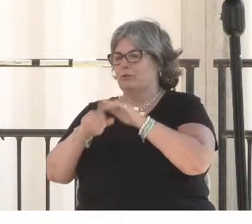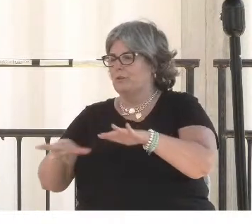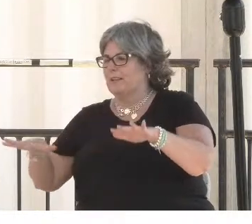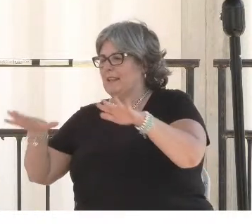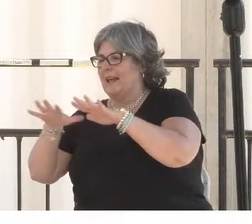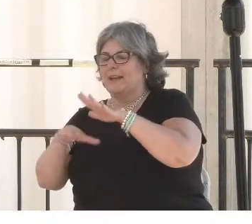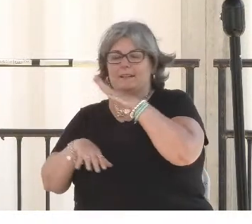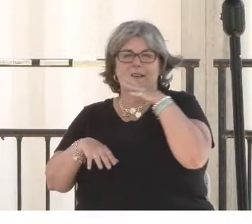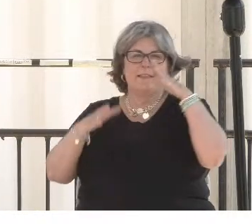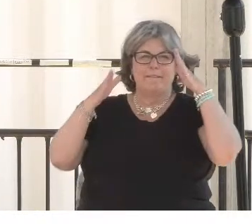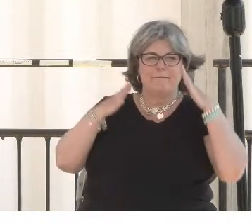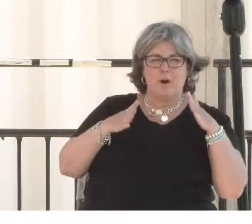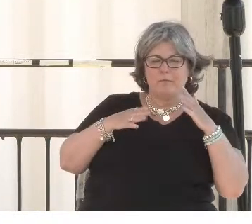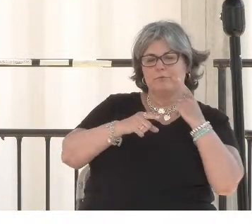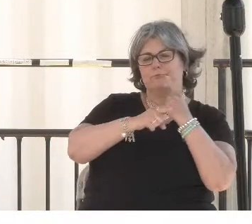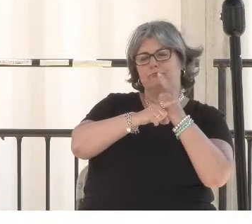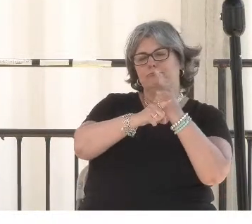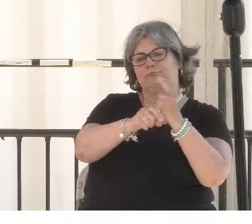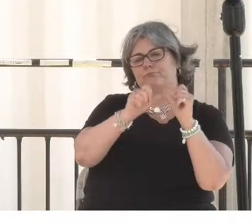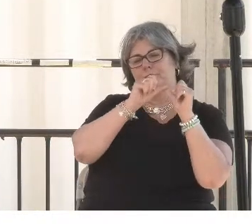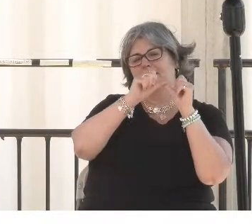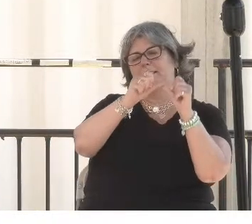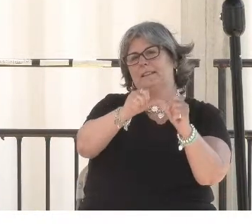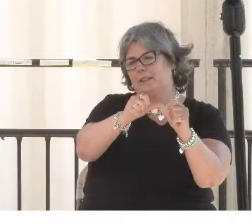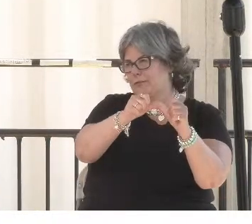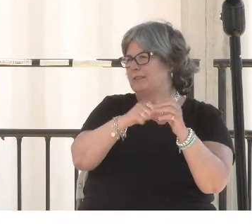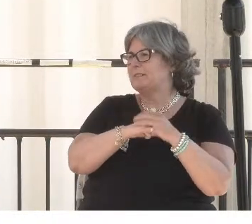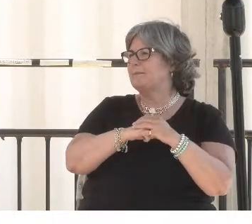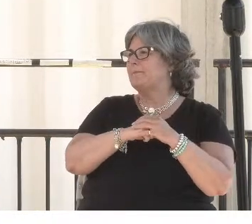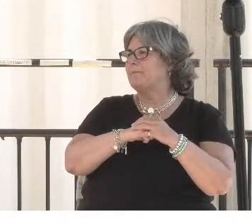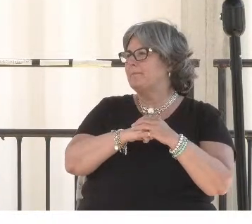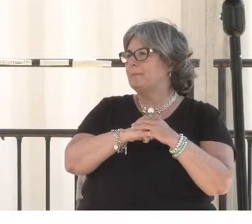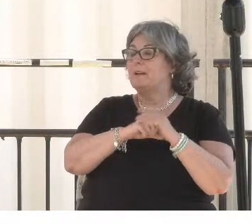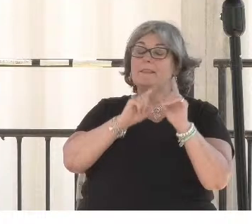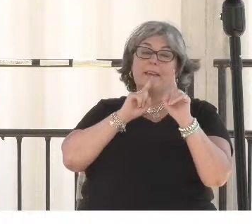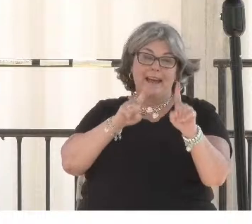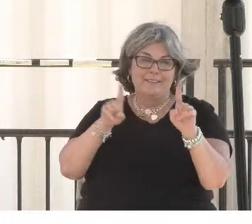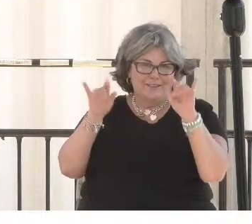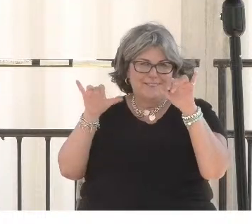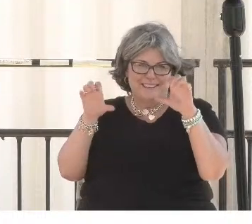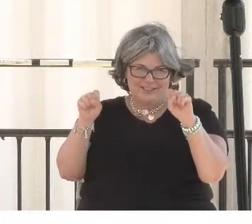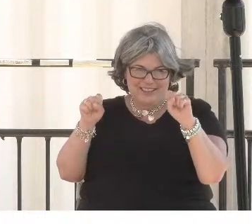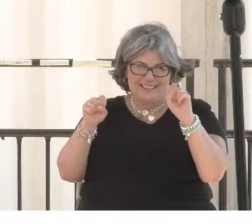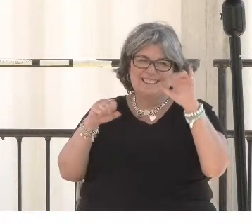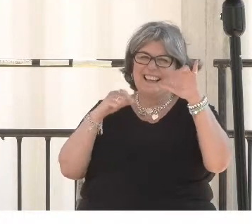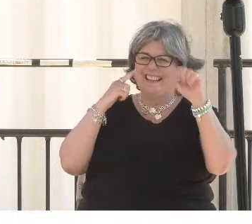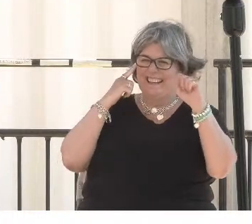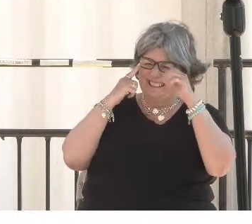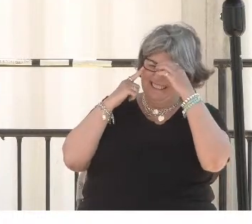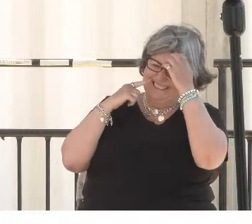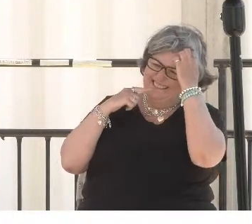and for the farmer than conventional continuous grazing. And the answer is yes, and yes.